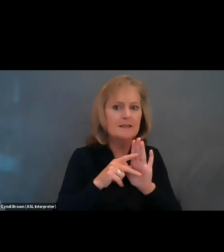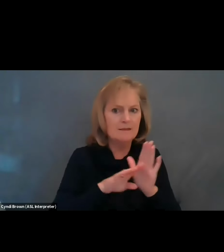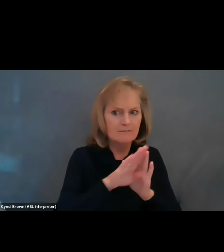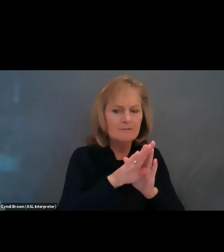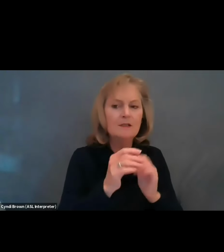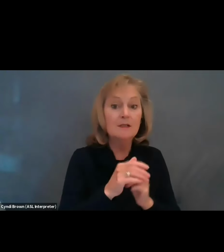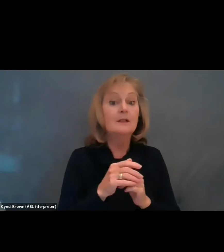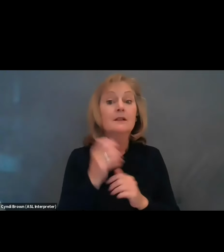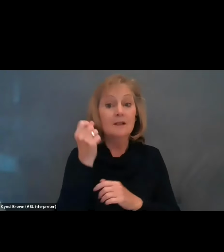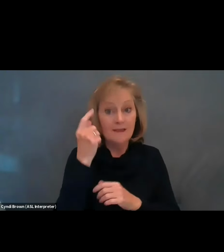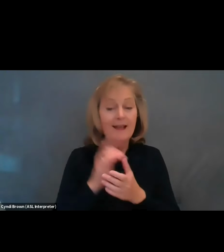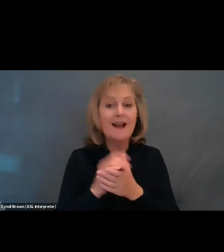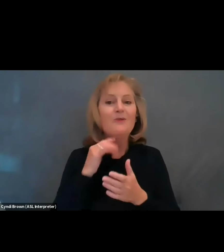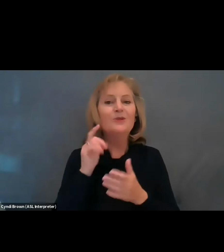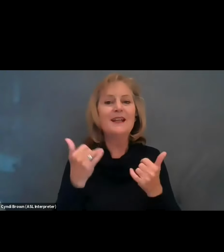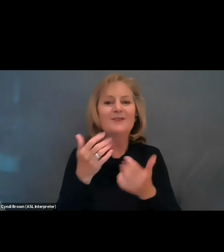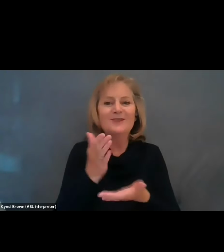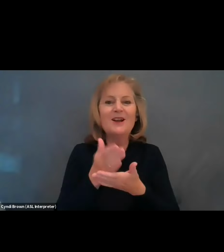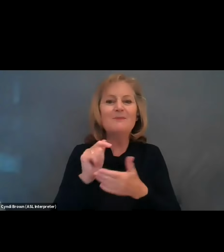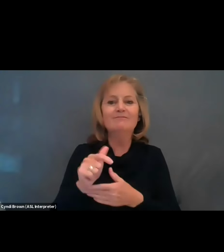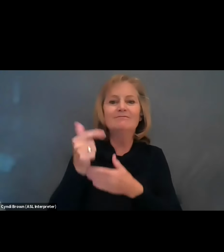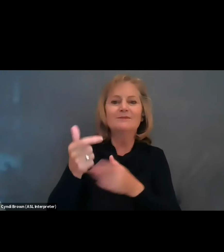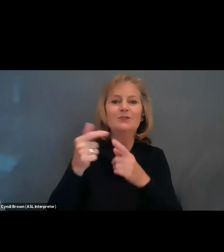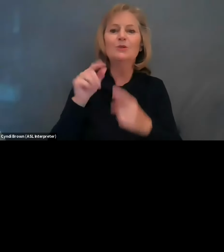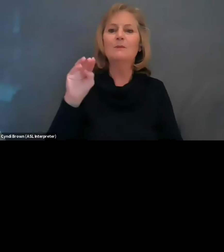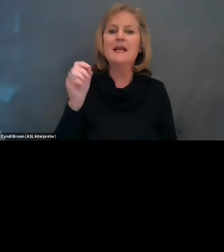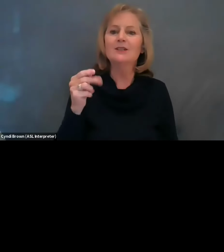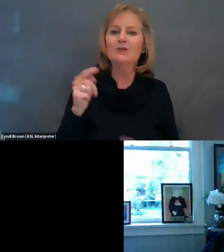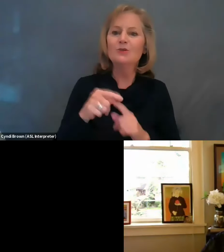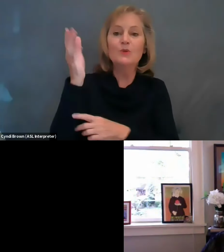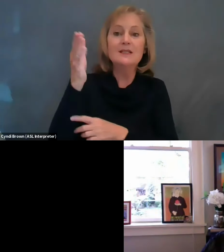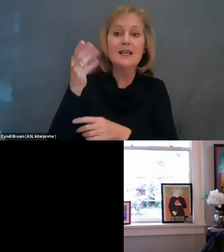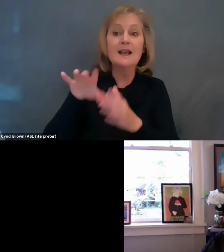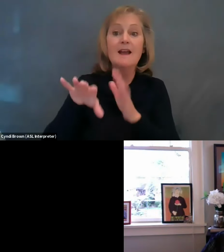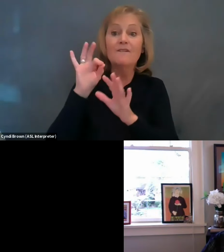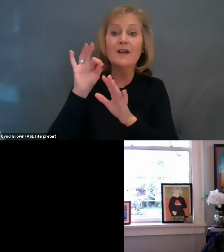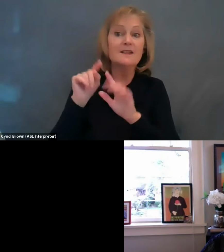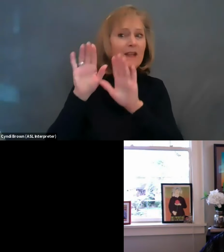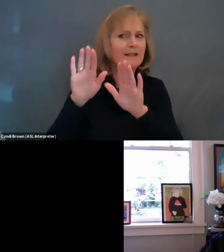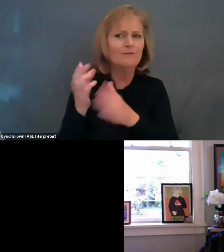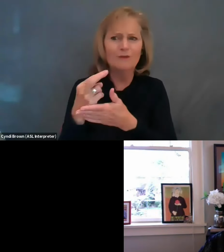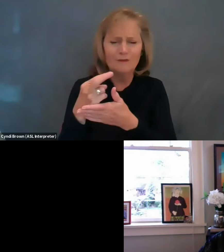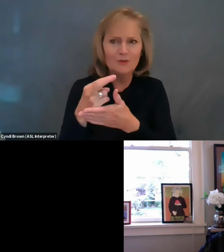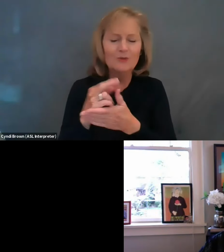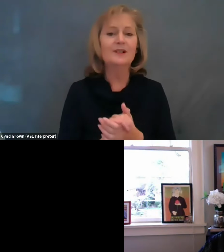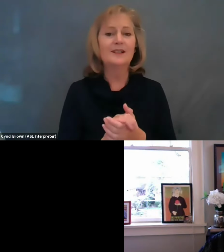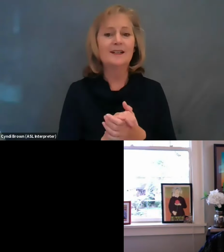With that, I will now stop and hand over to Megan to present the findings of their excellent review. I assure you it's